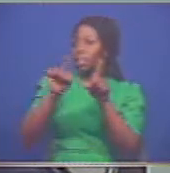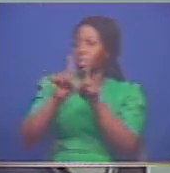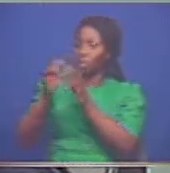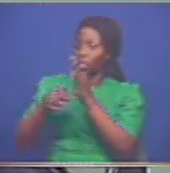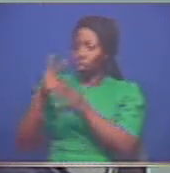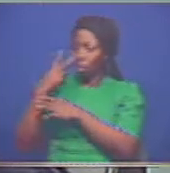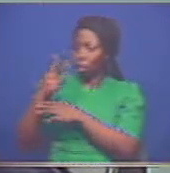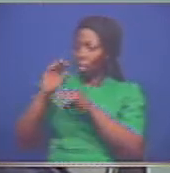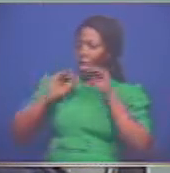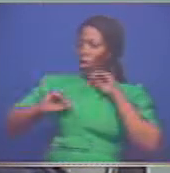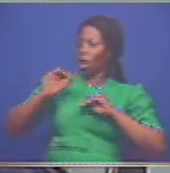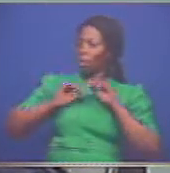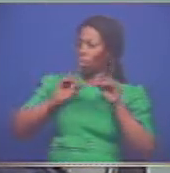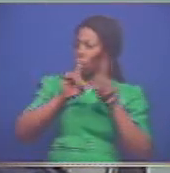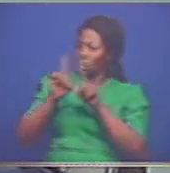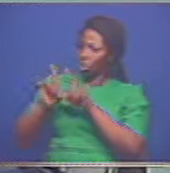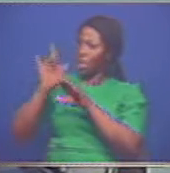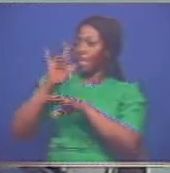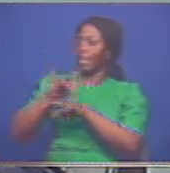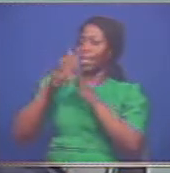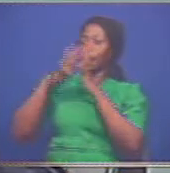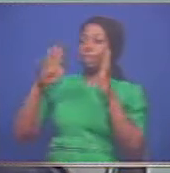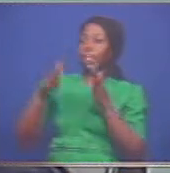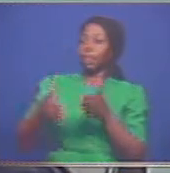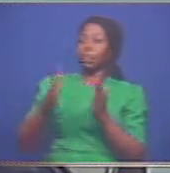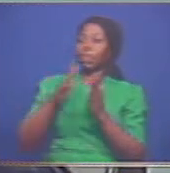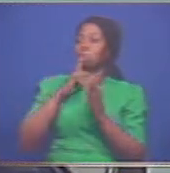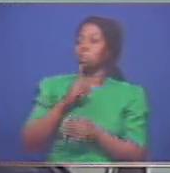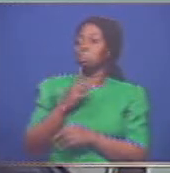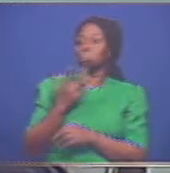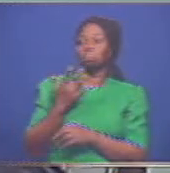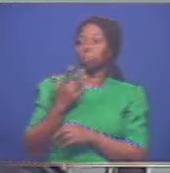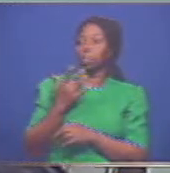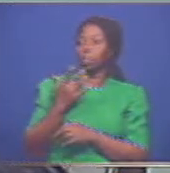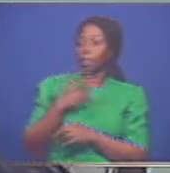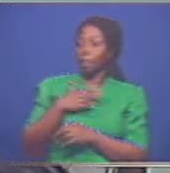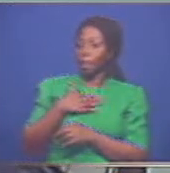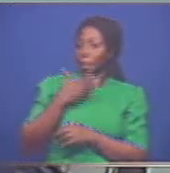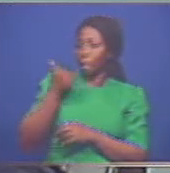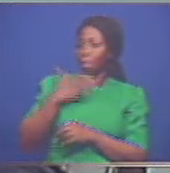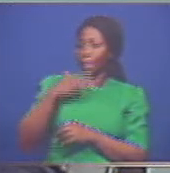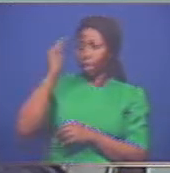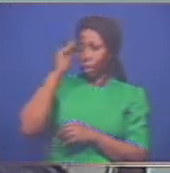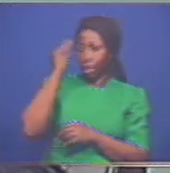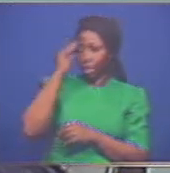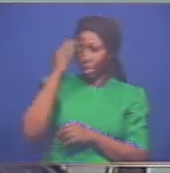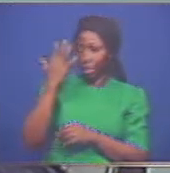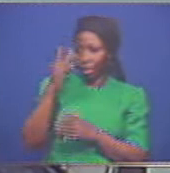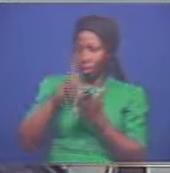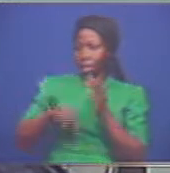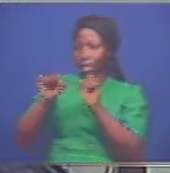the corruption still affecting it in a bigger way. So to my best of my knowledge and to my best of what I can